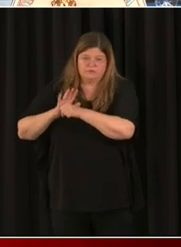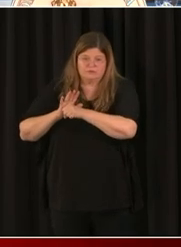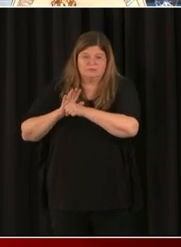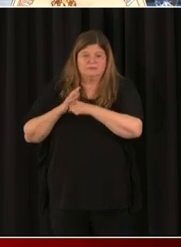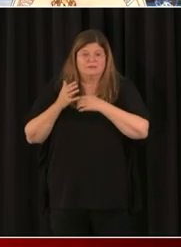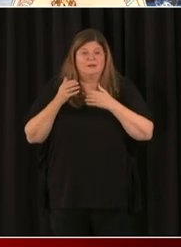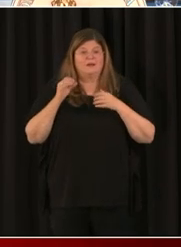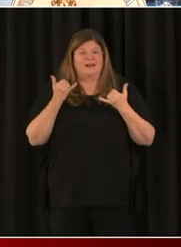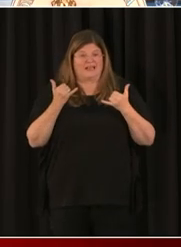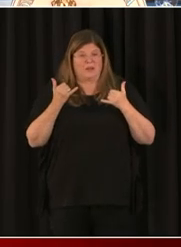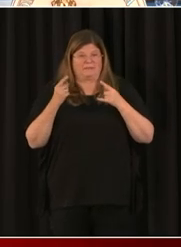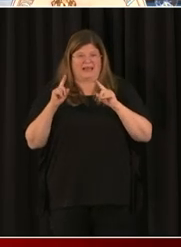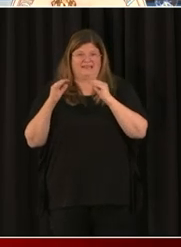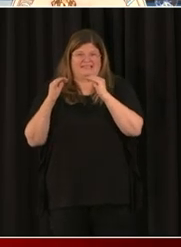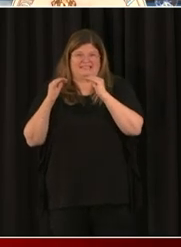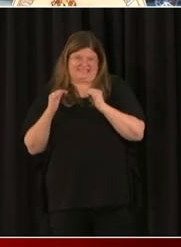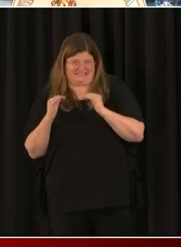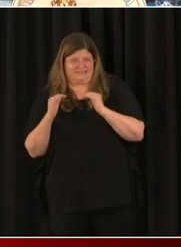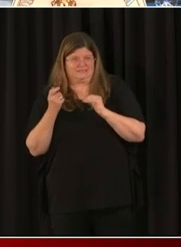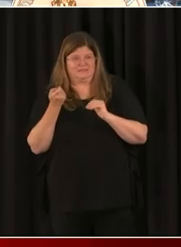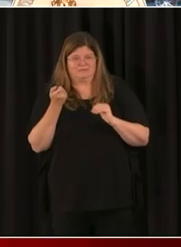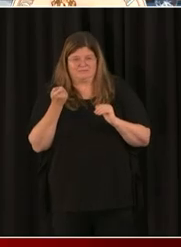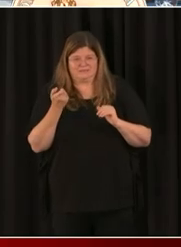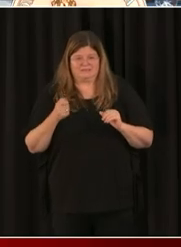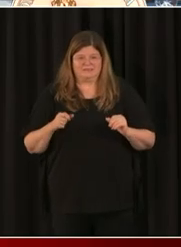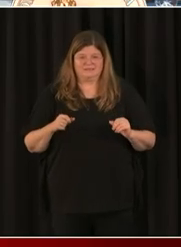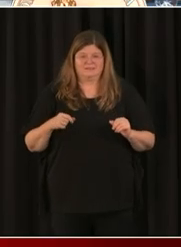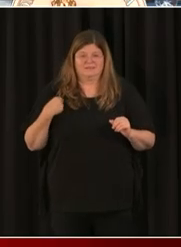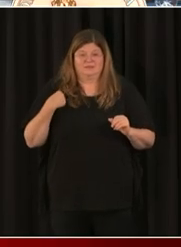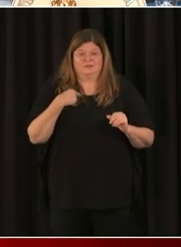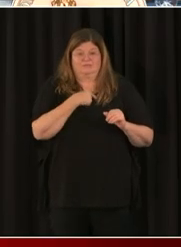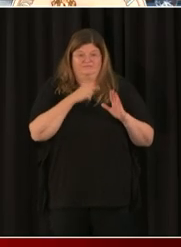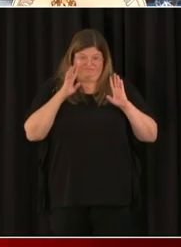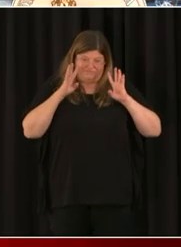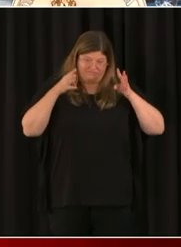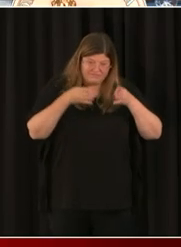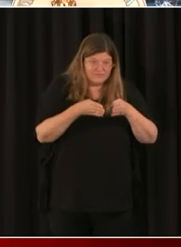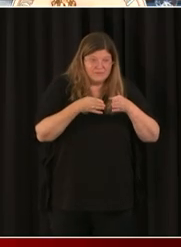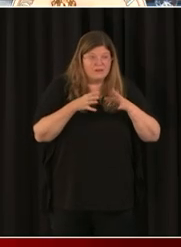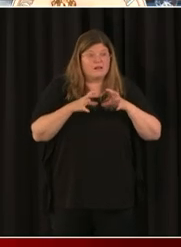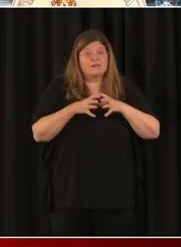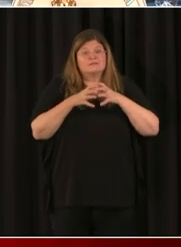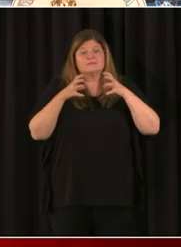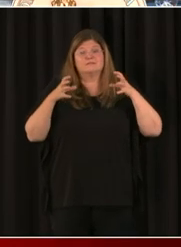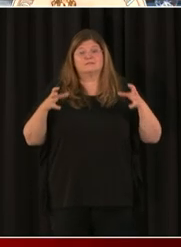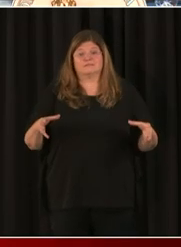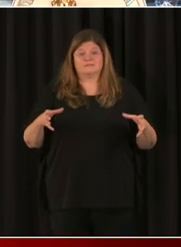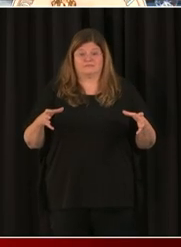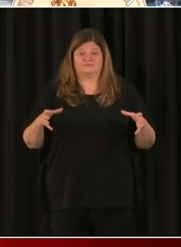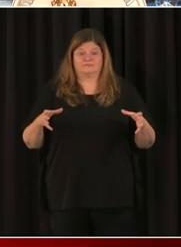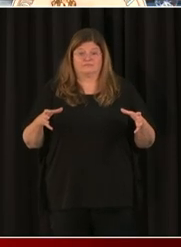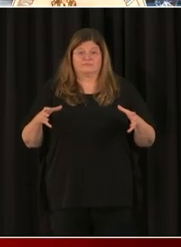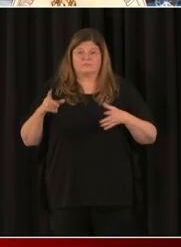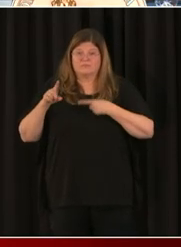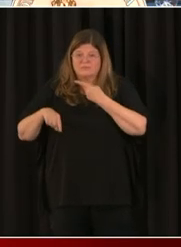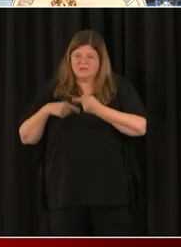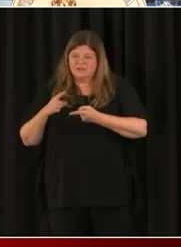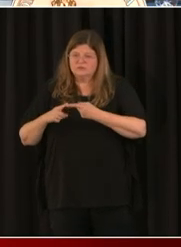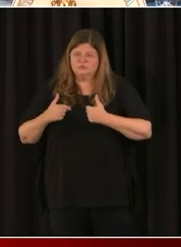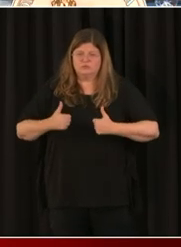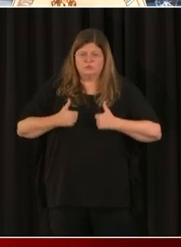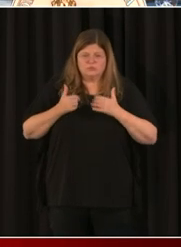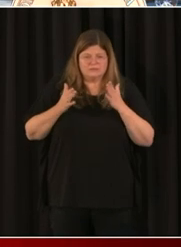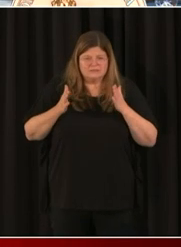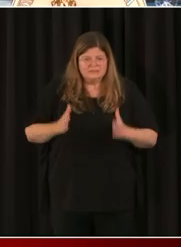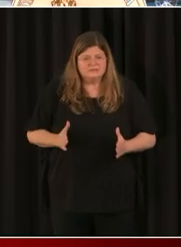as community engagement. We have been spending quite a bit of time talking to our residents